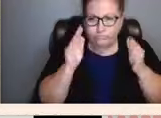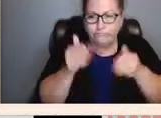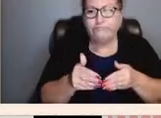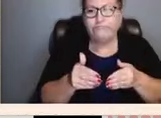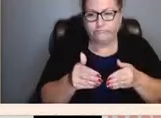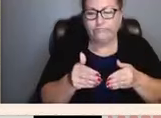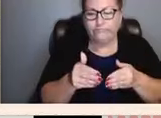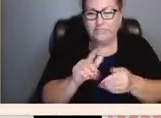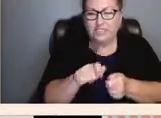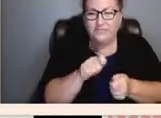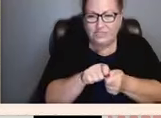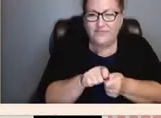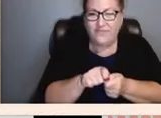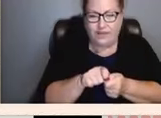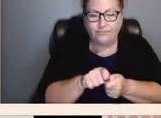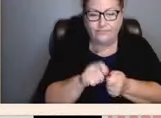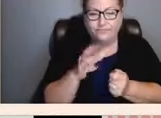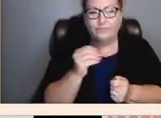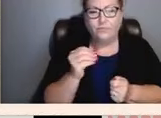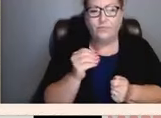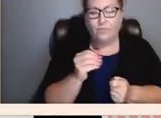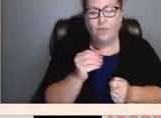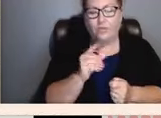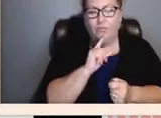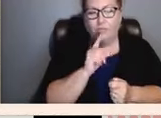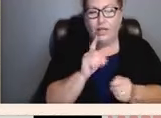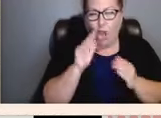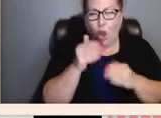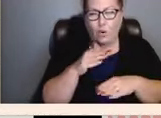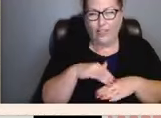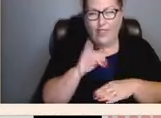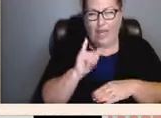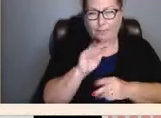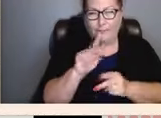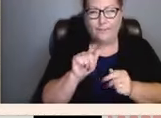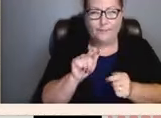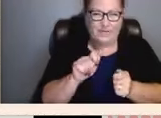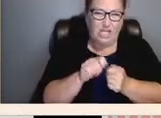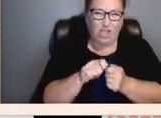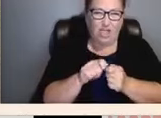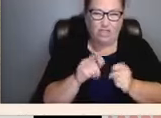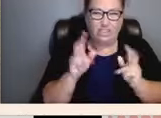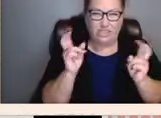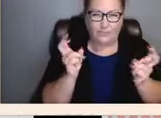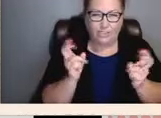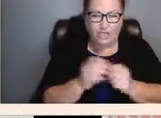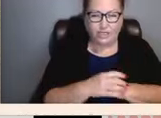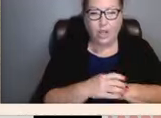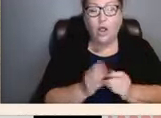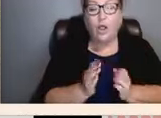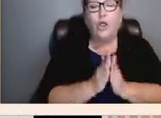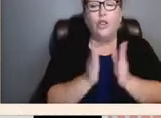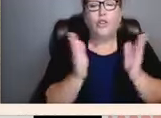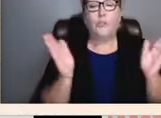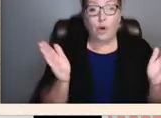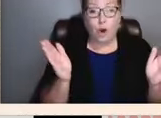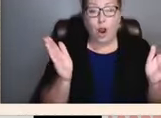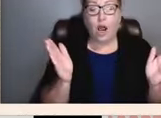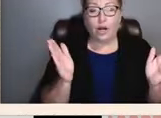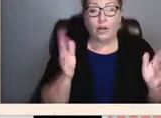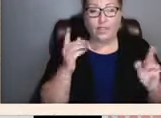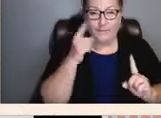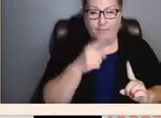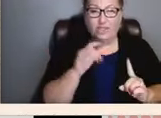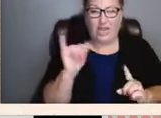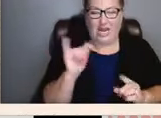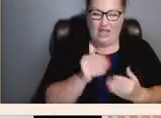specific and hone in on that particular subject. The broader the mission, like the previous